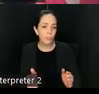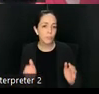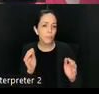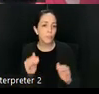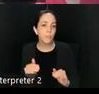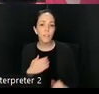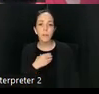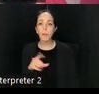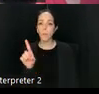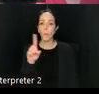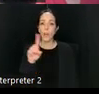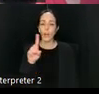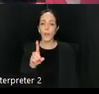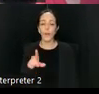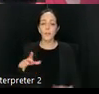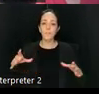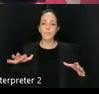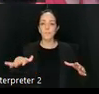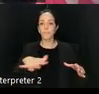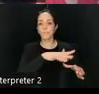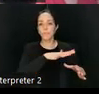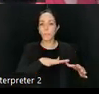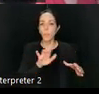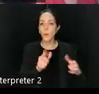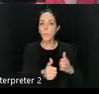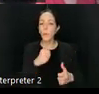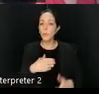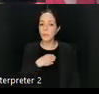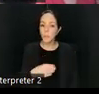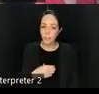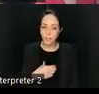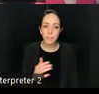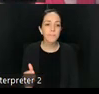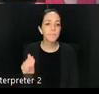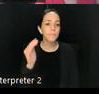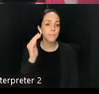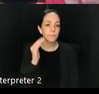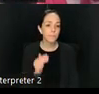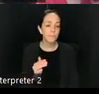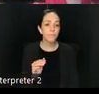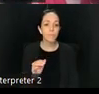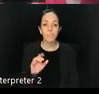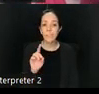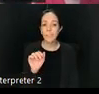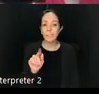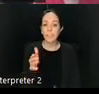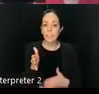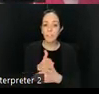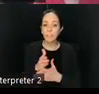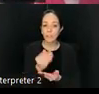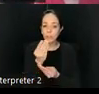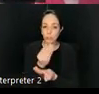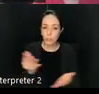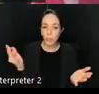geographies. Data sharing shall adhere to standards that prioritize the protection of